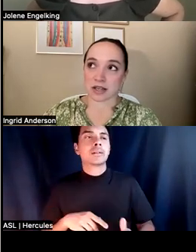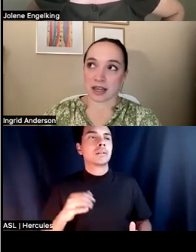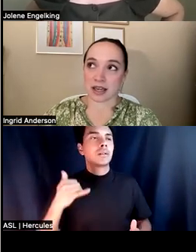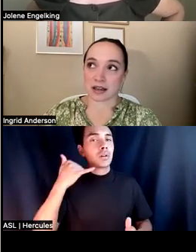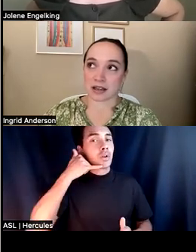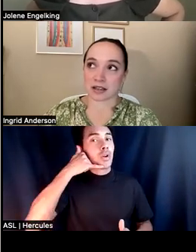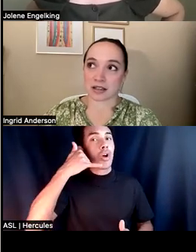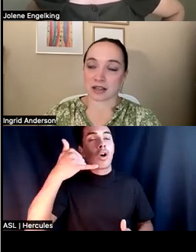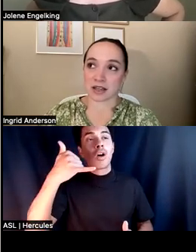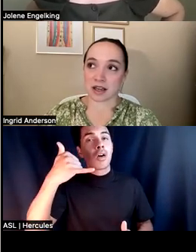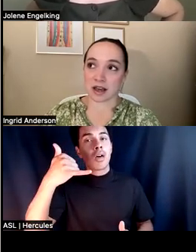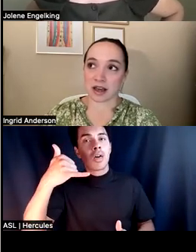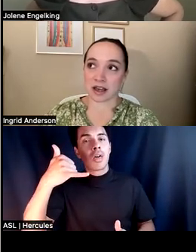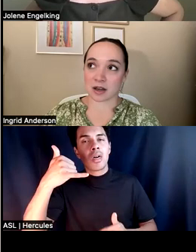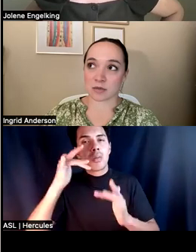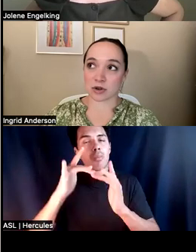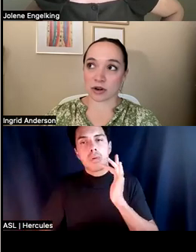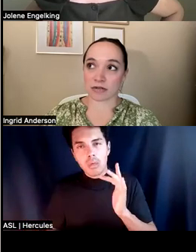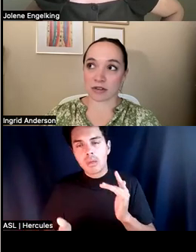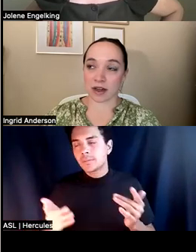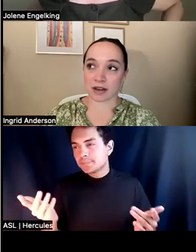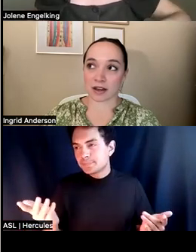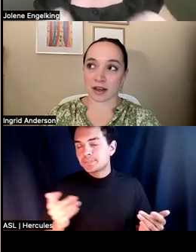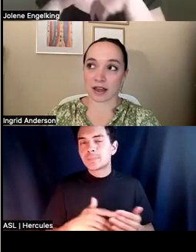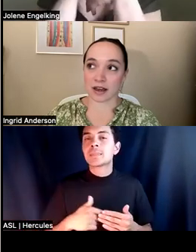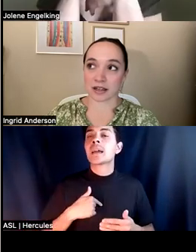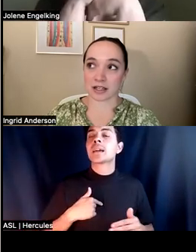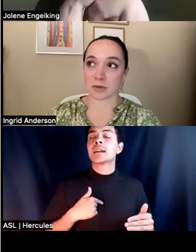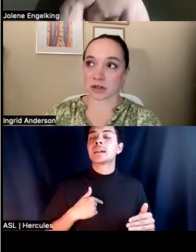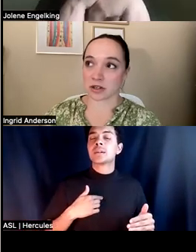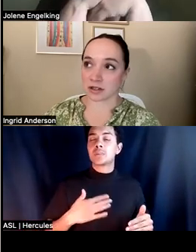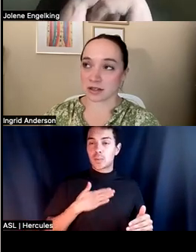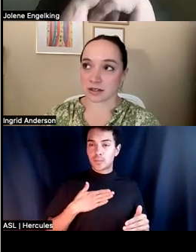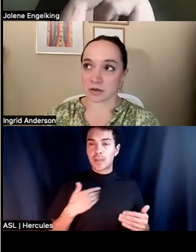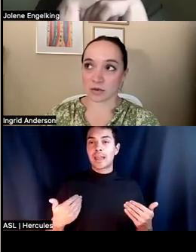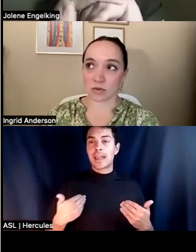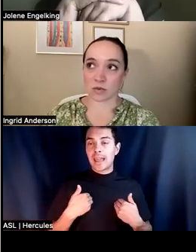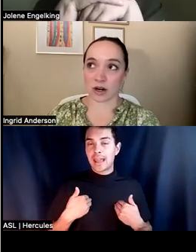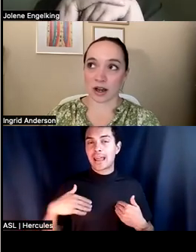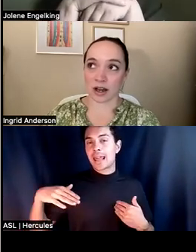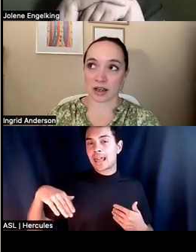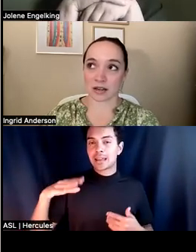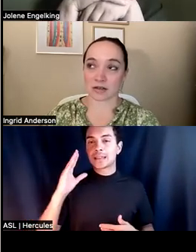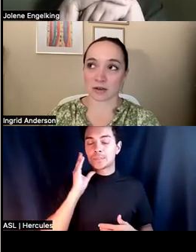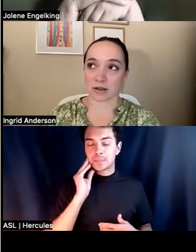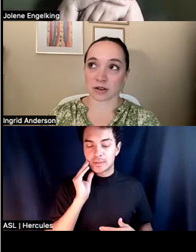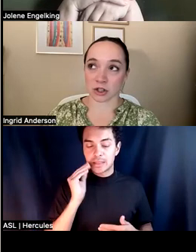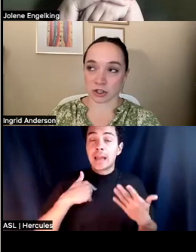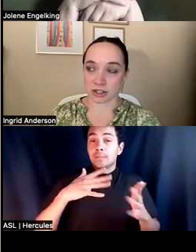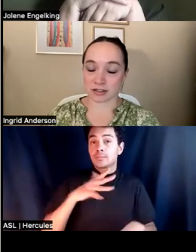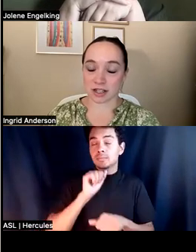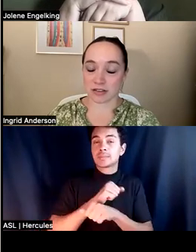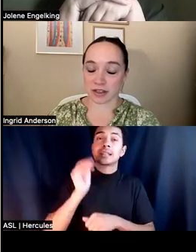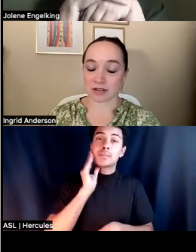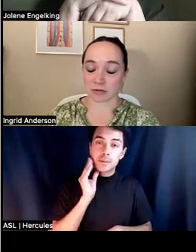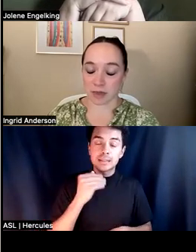calls. And I am so grateful that I had an experience where I